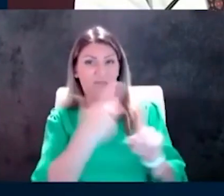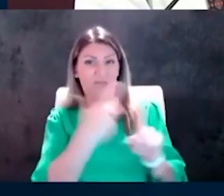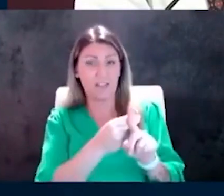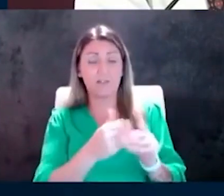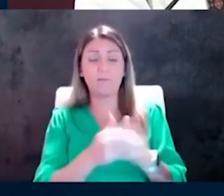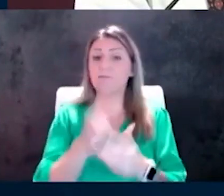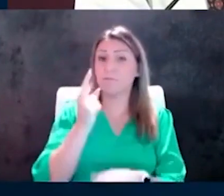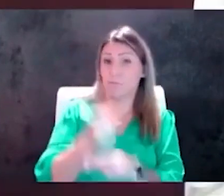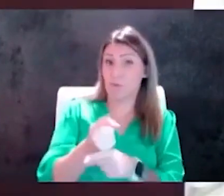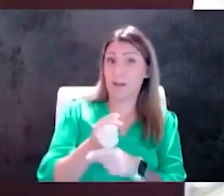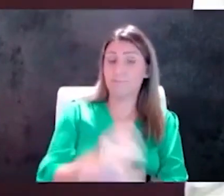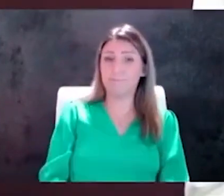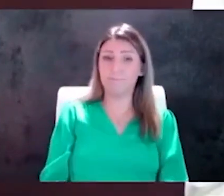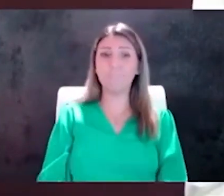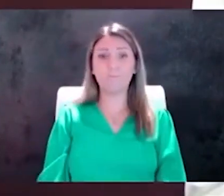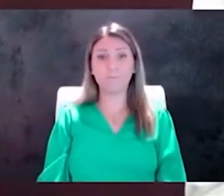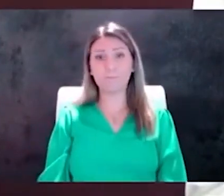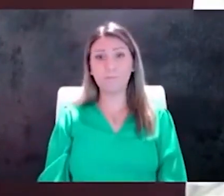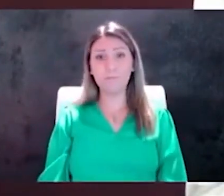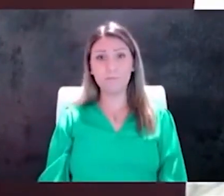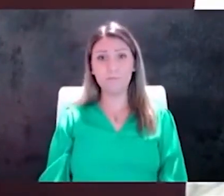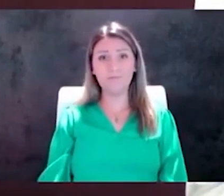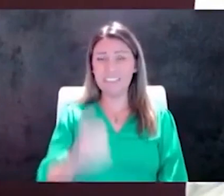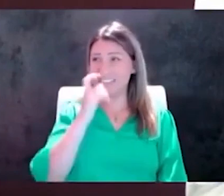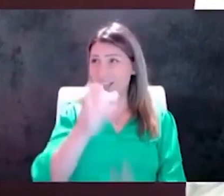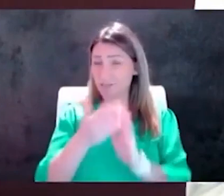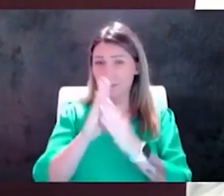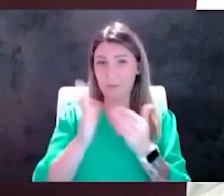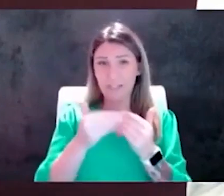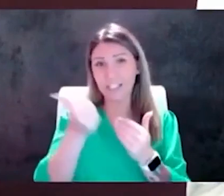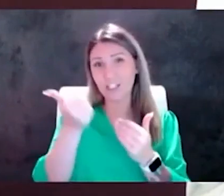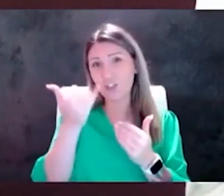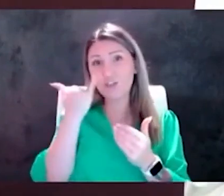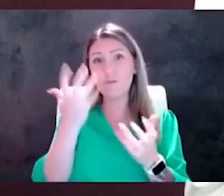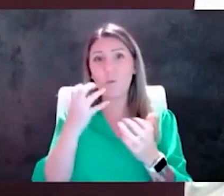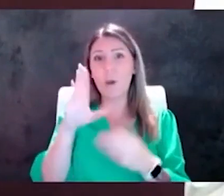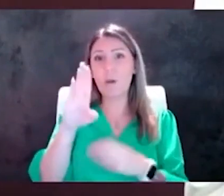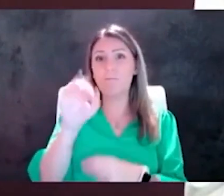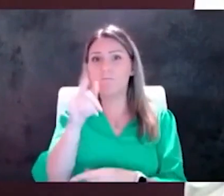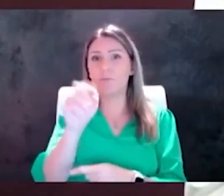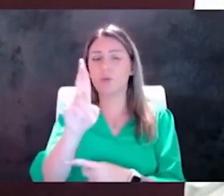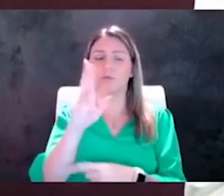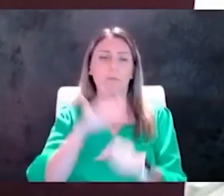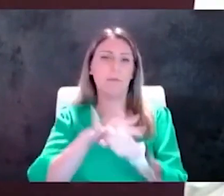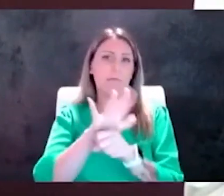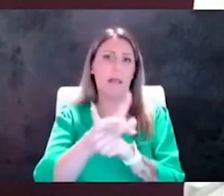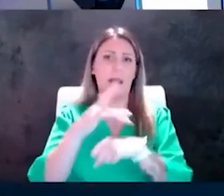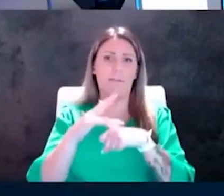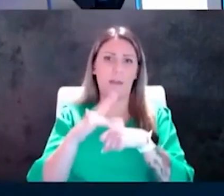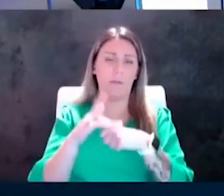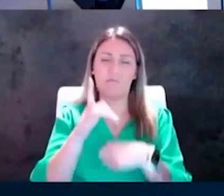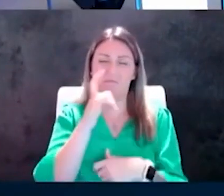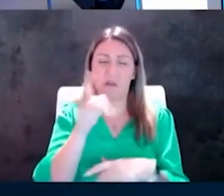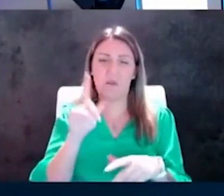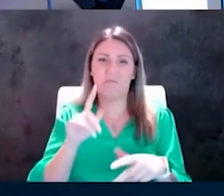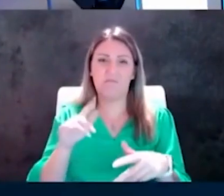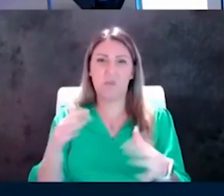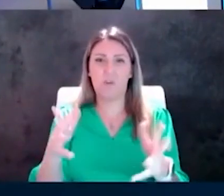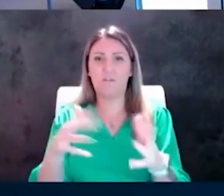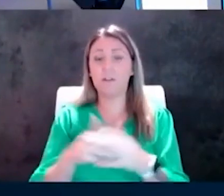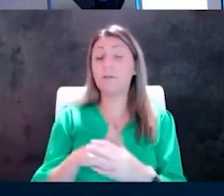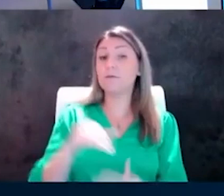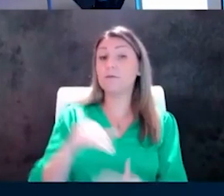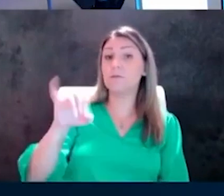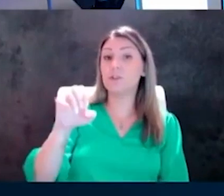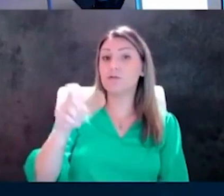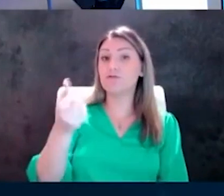think but it doesn't really make it easier. If you want to get a booster, there's going to be plenty of booster available. Yeah. So I wouldn't be nervous about that. Jean wants to know, with colder